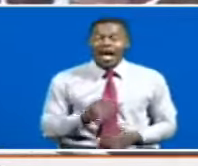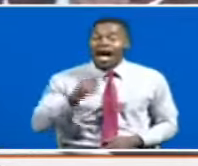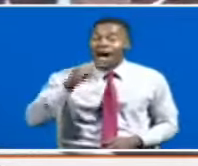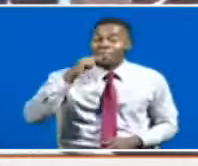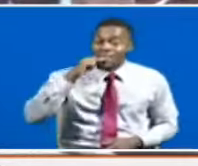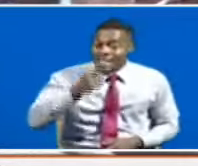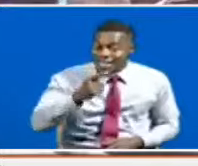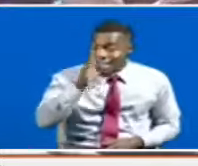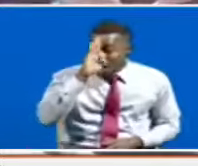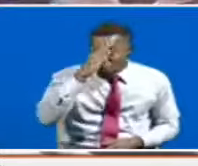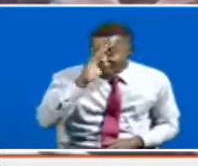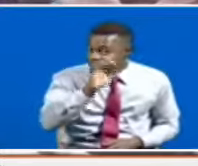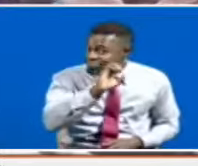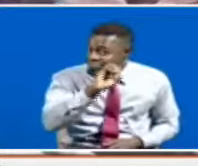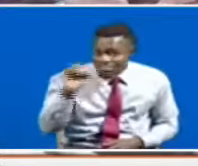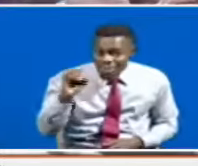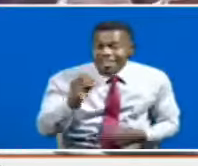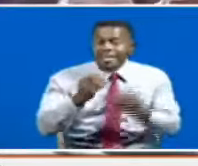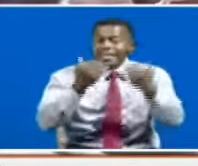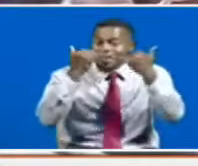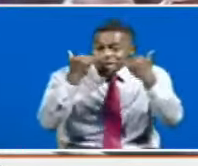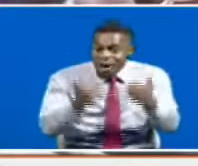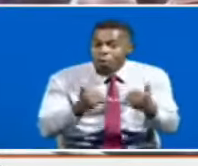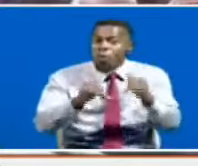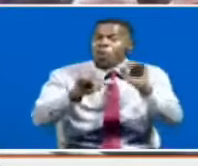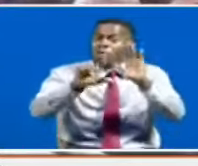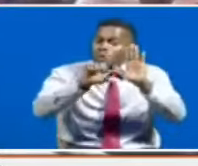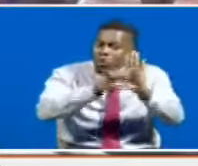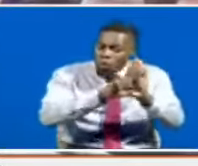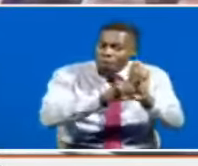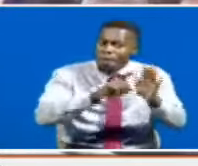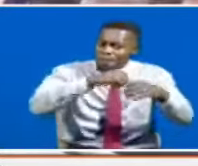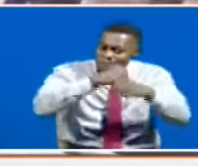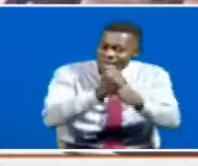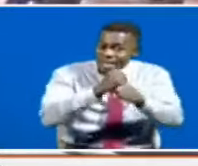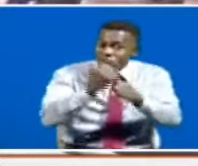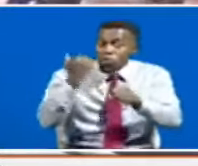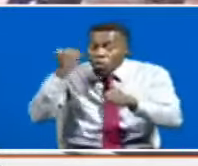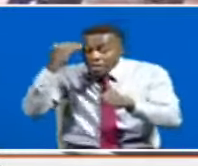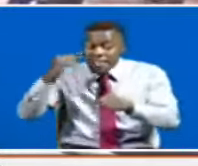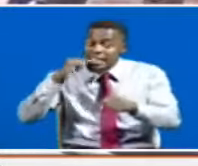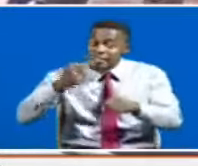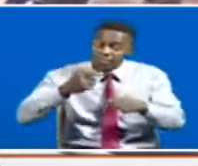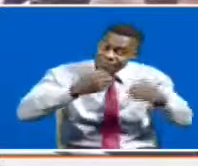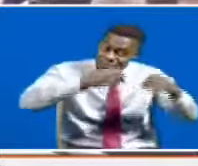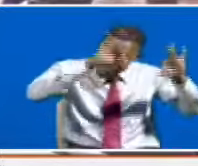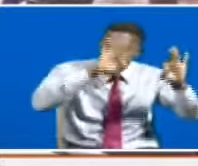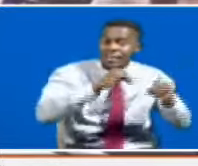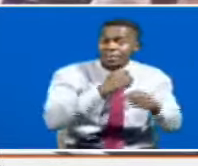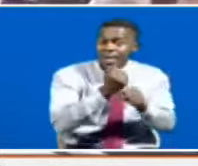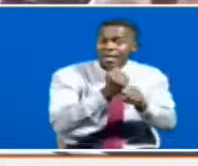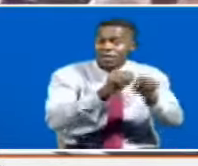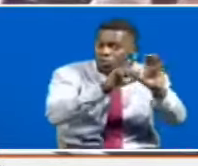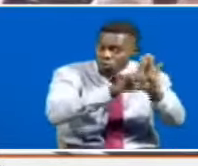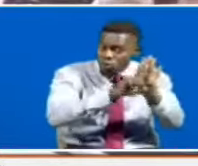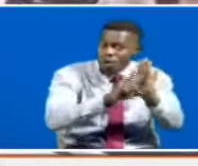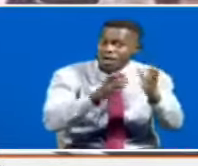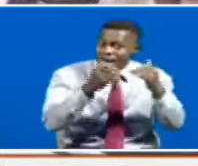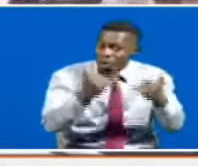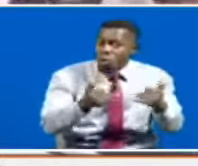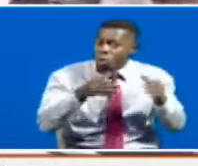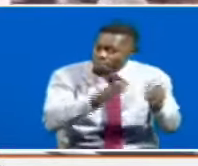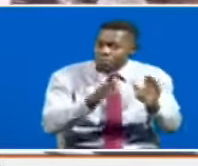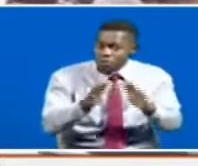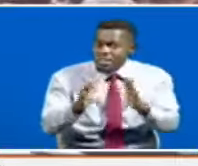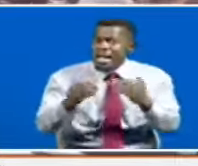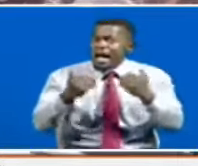of doubt, we are already making the law that the court authorized that we go and make the law. They should have given us a chance